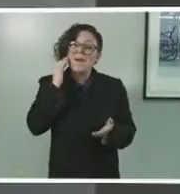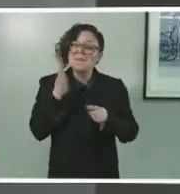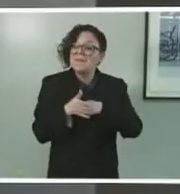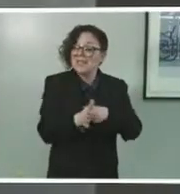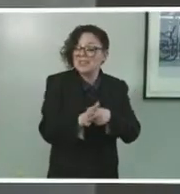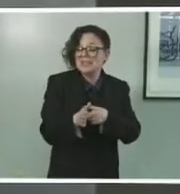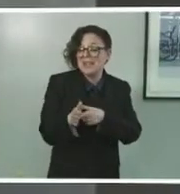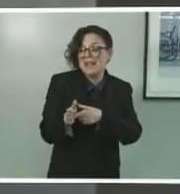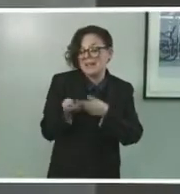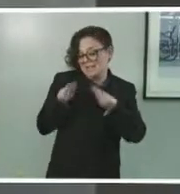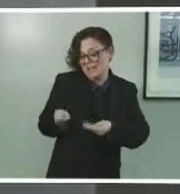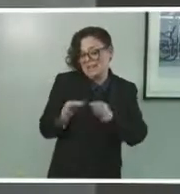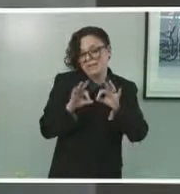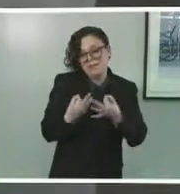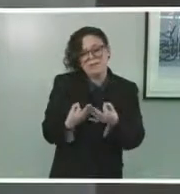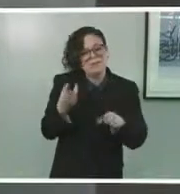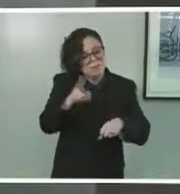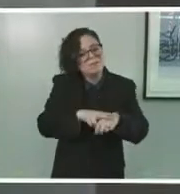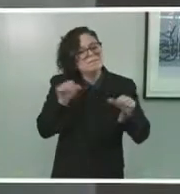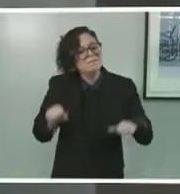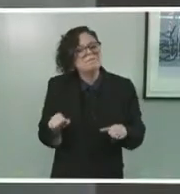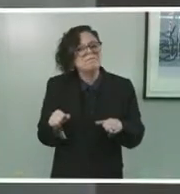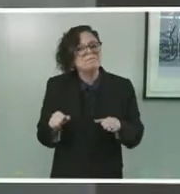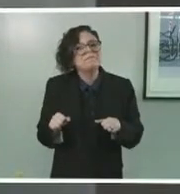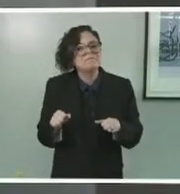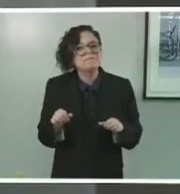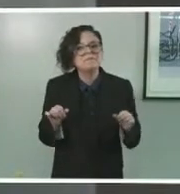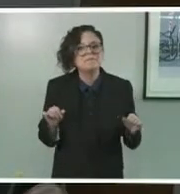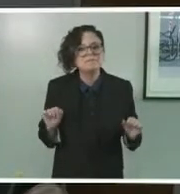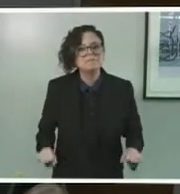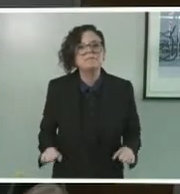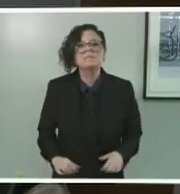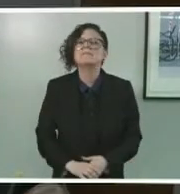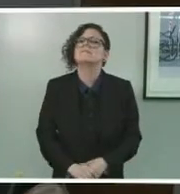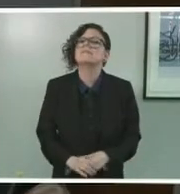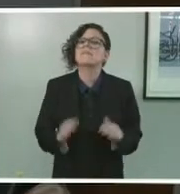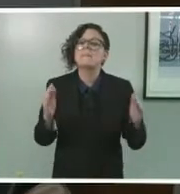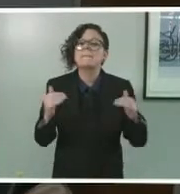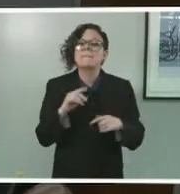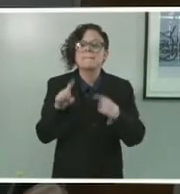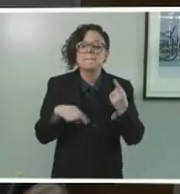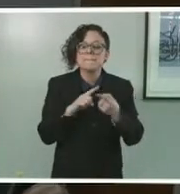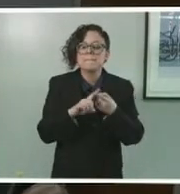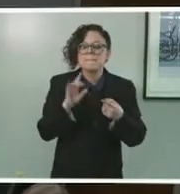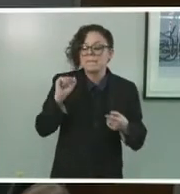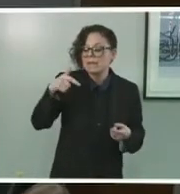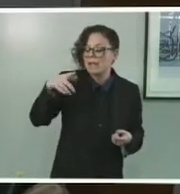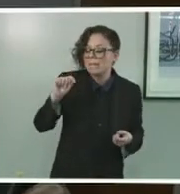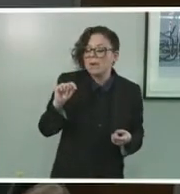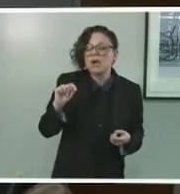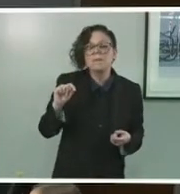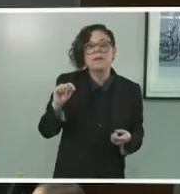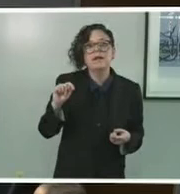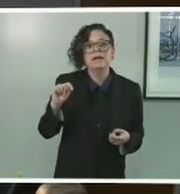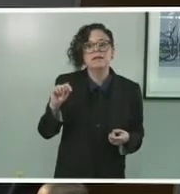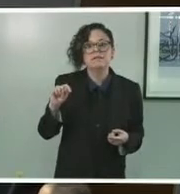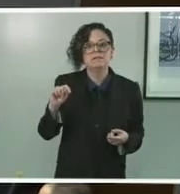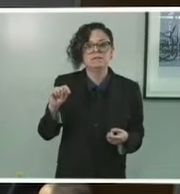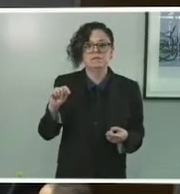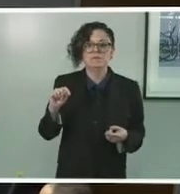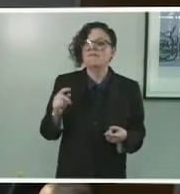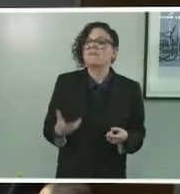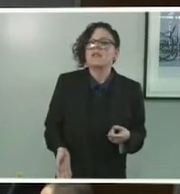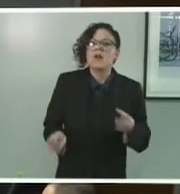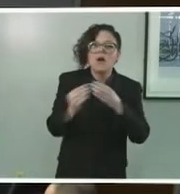family, but of course you can. Okay, great. What about apartment complex staff? Do leasing offices need to